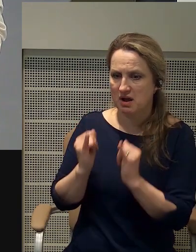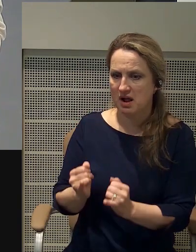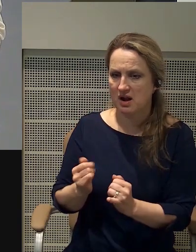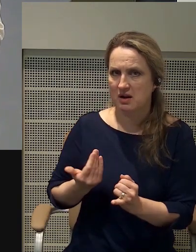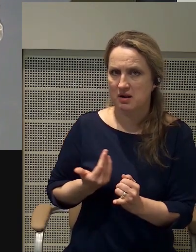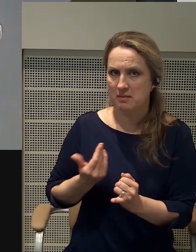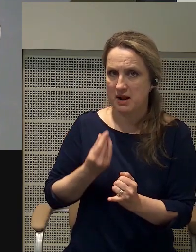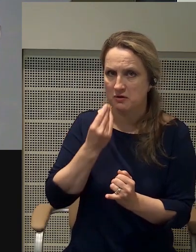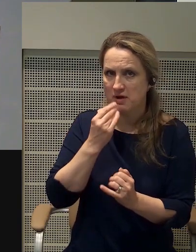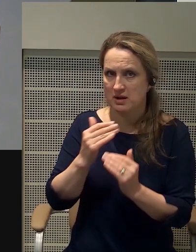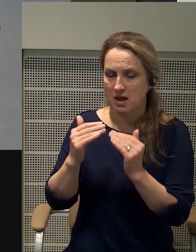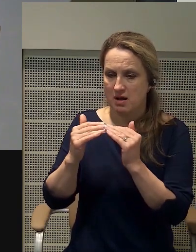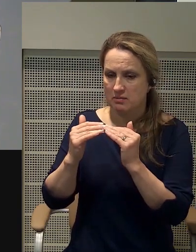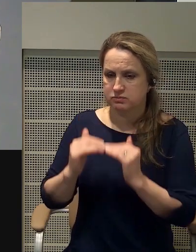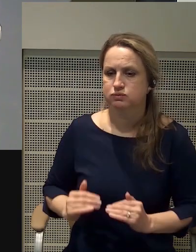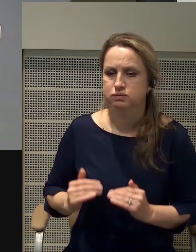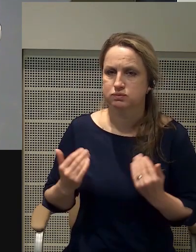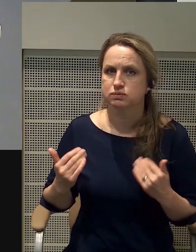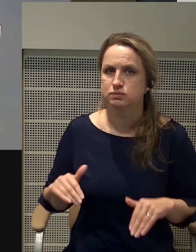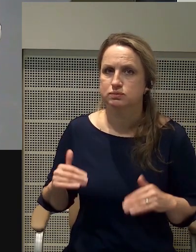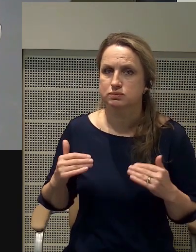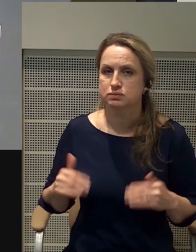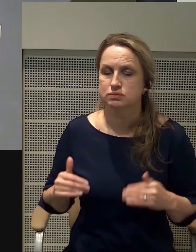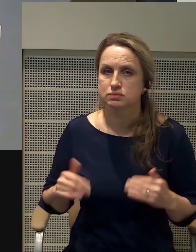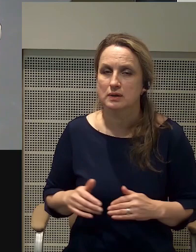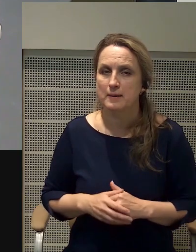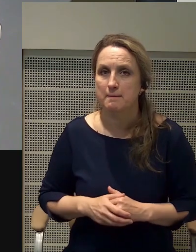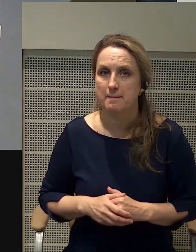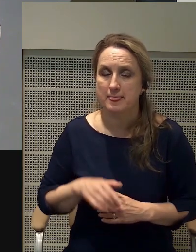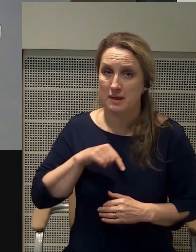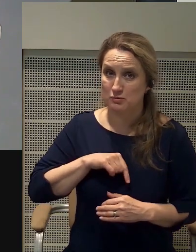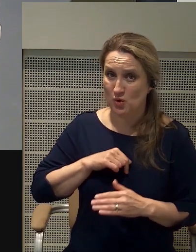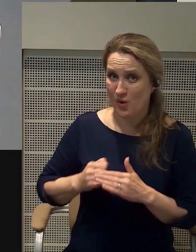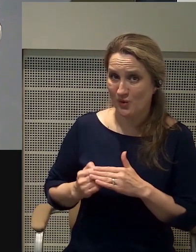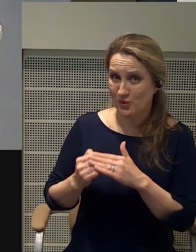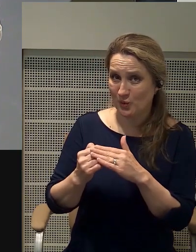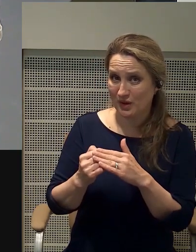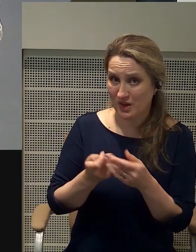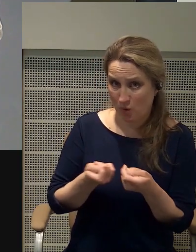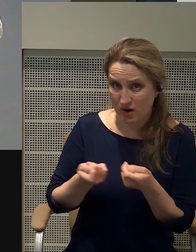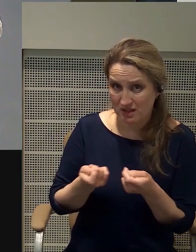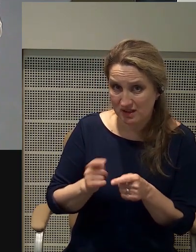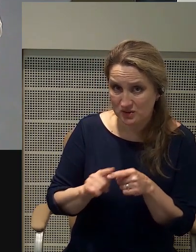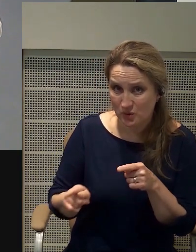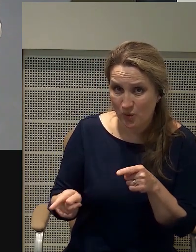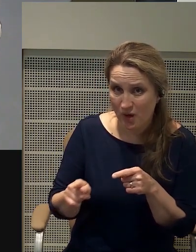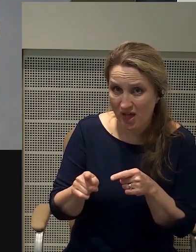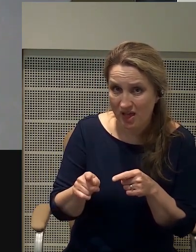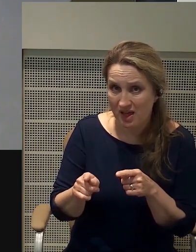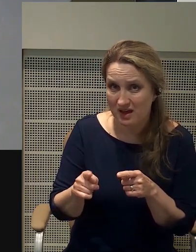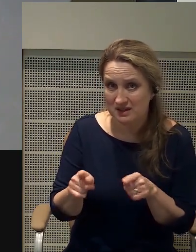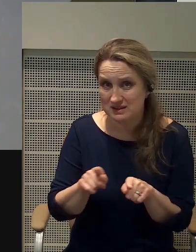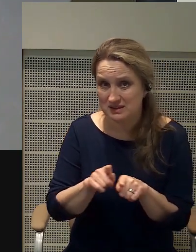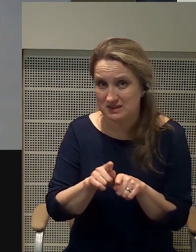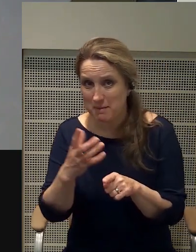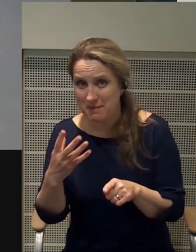the support by psychologist on the same day or on the same week for this family or patient? Maybe